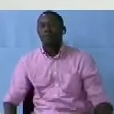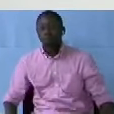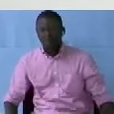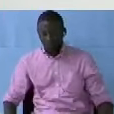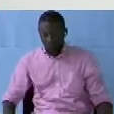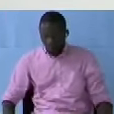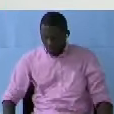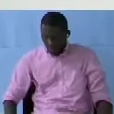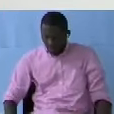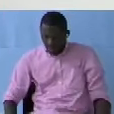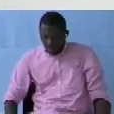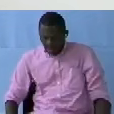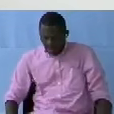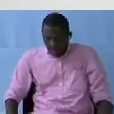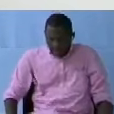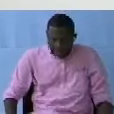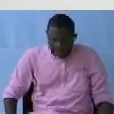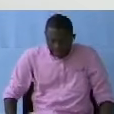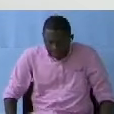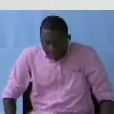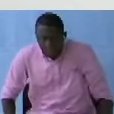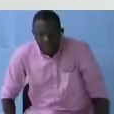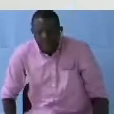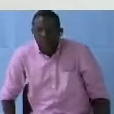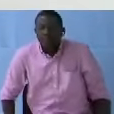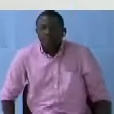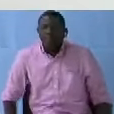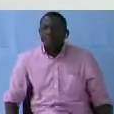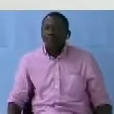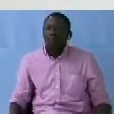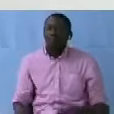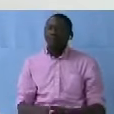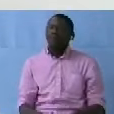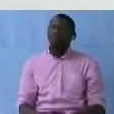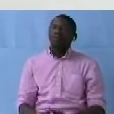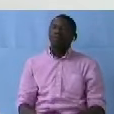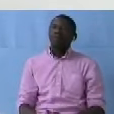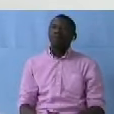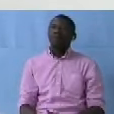practitioner. Remember, that part of the act says that if you